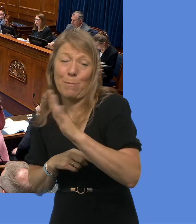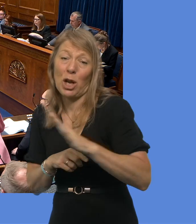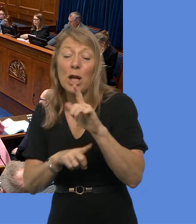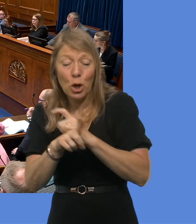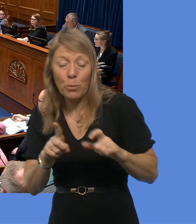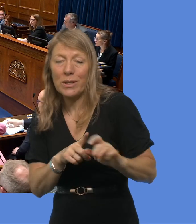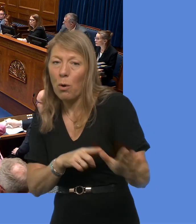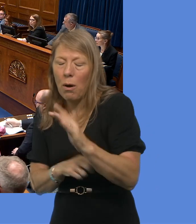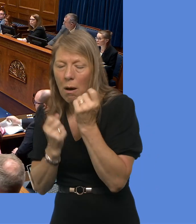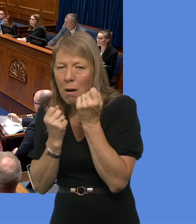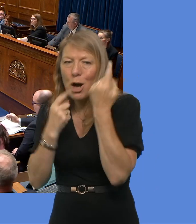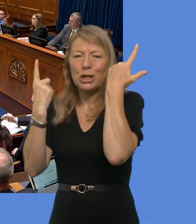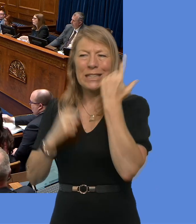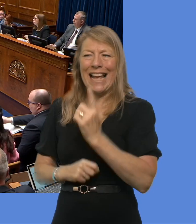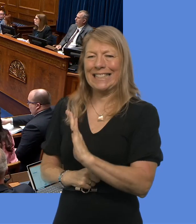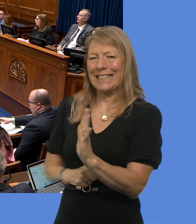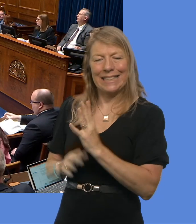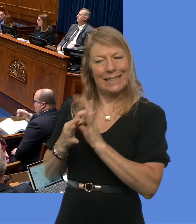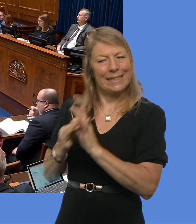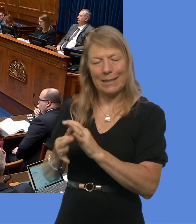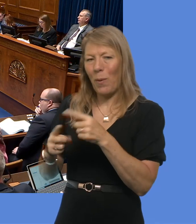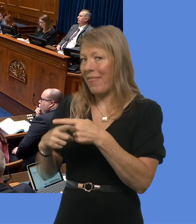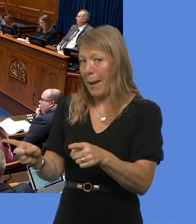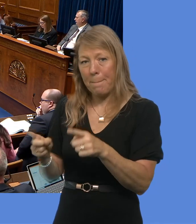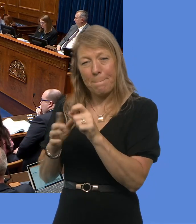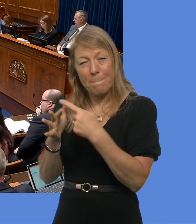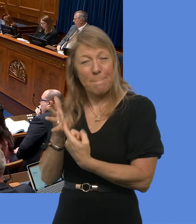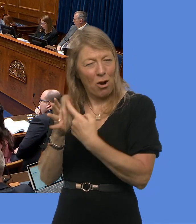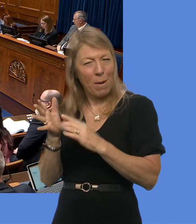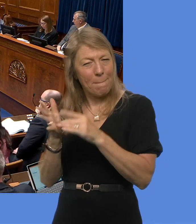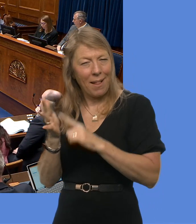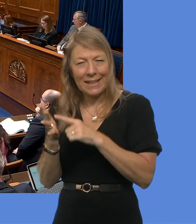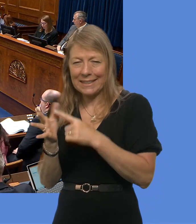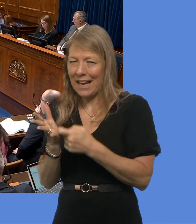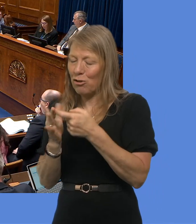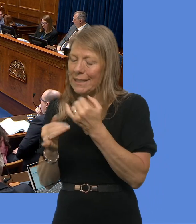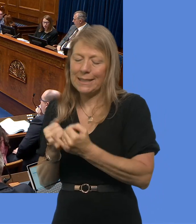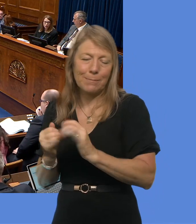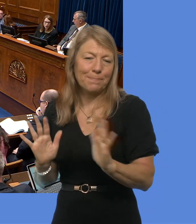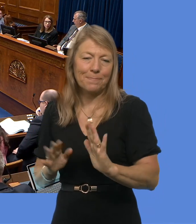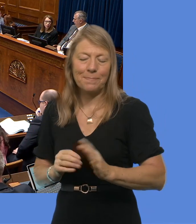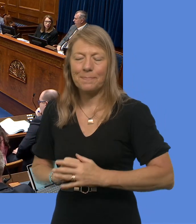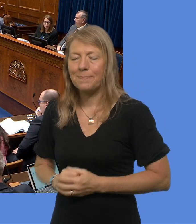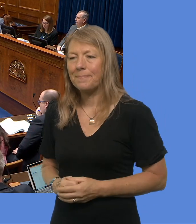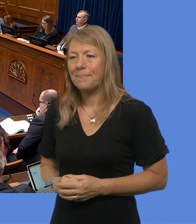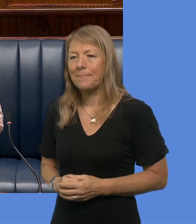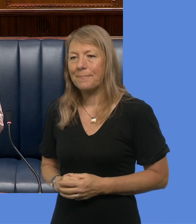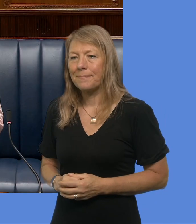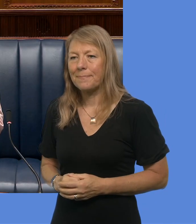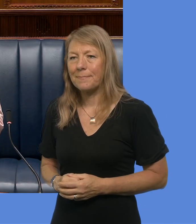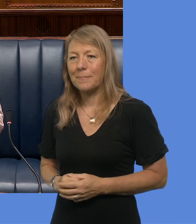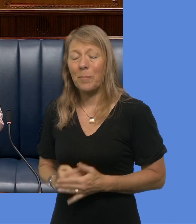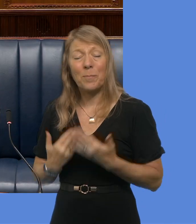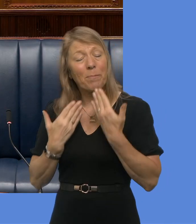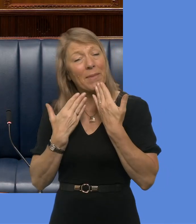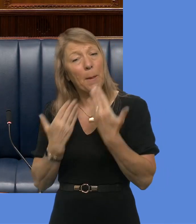communities. Ferguson. First Minister for her answers thus far. Does the Deputy First Minister agree that the Community